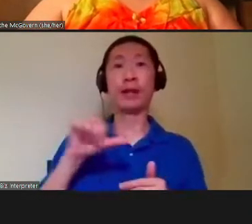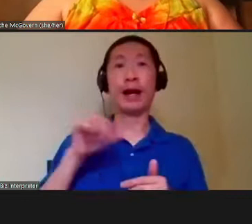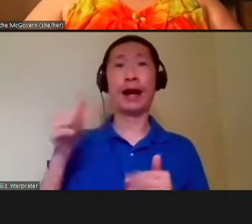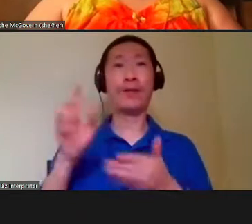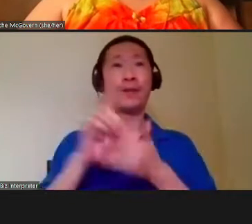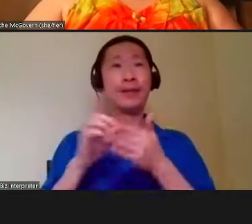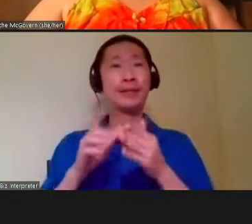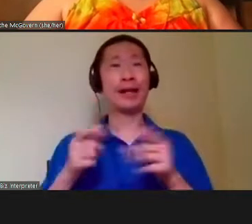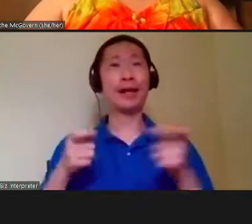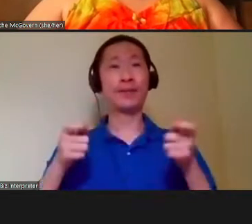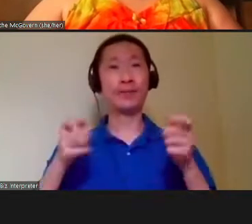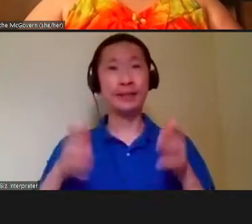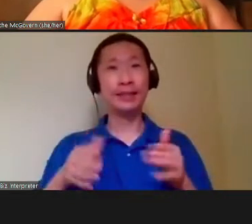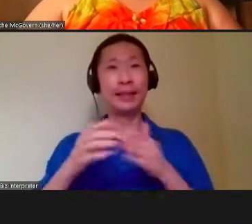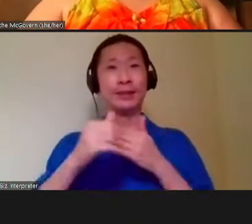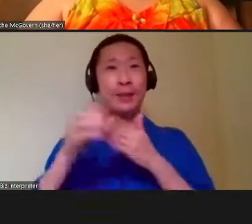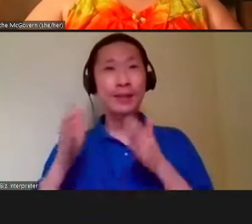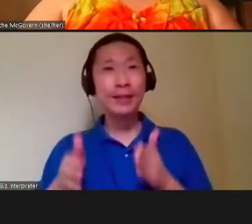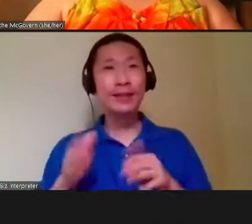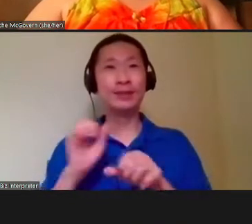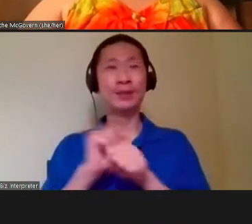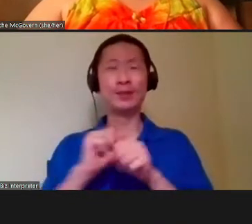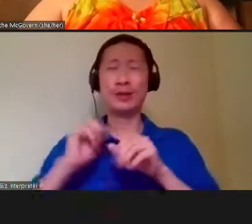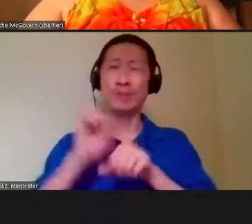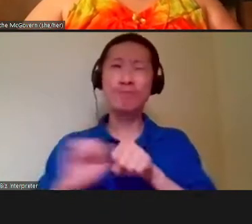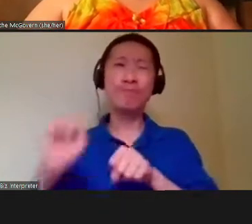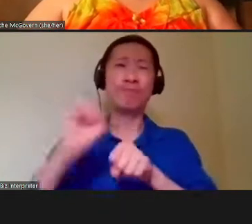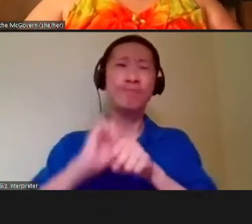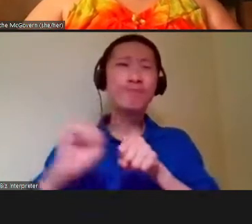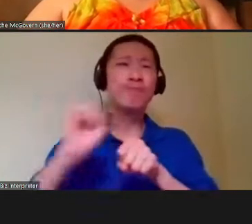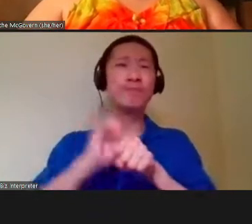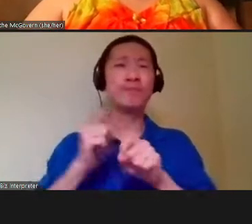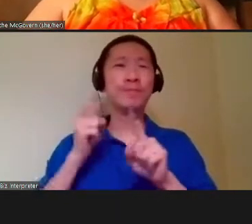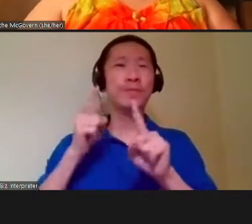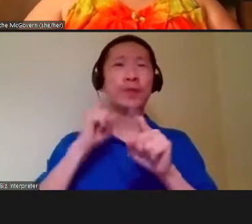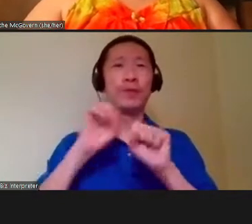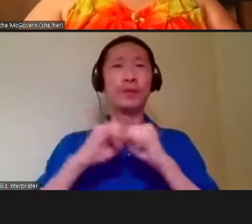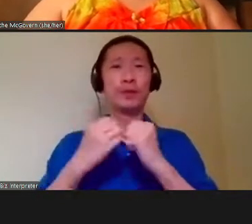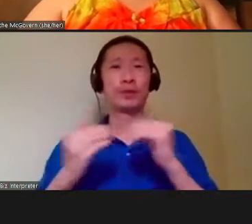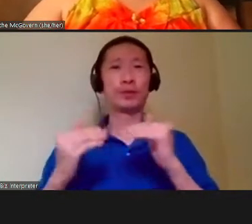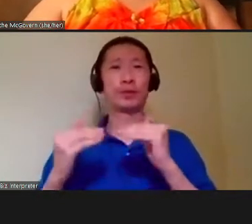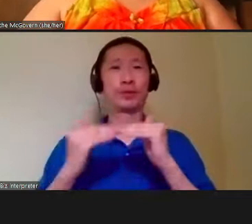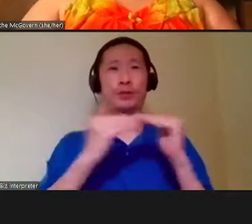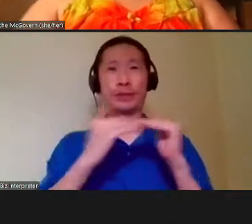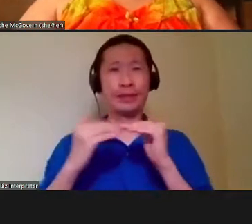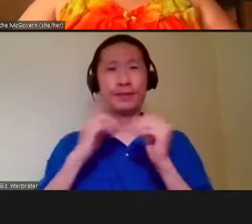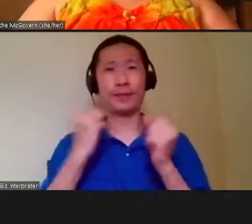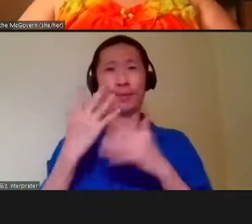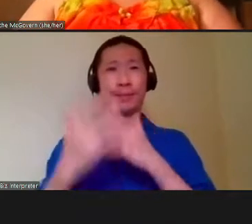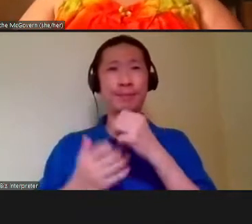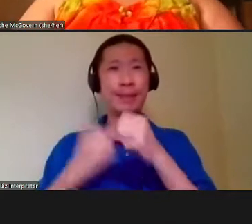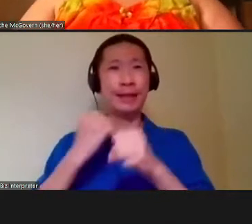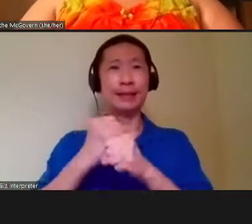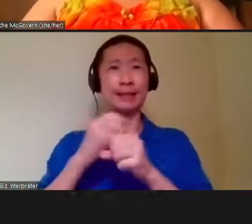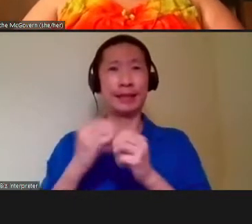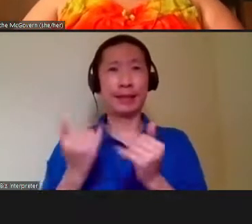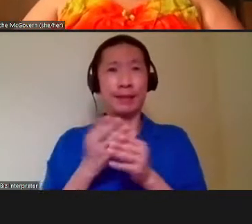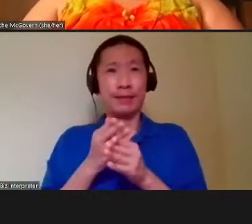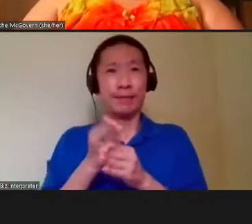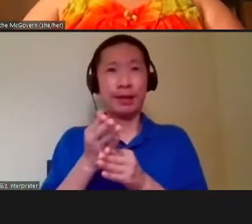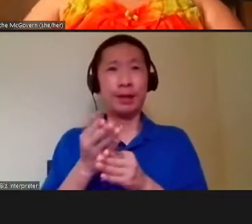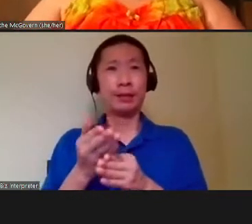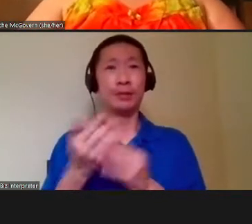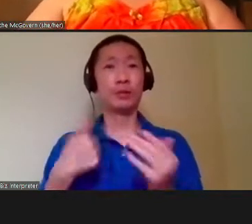designer facilitator leaders working tirelessly for social justice for many years inside of this field. So what we're going